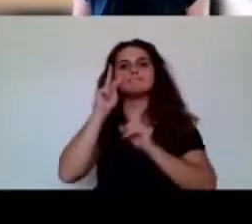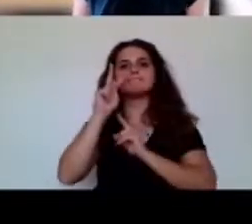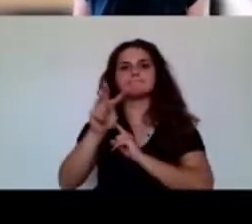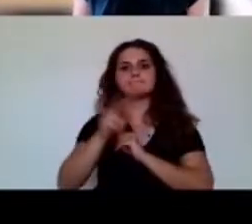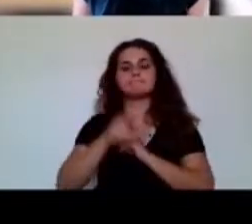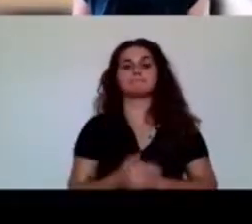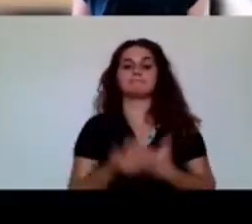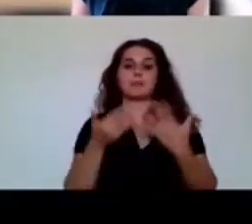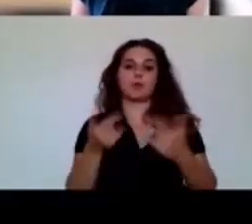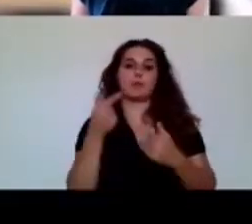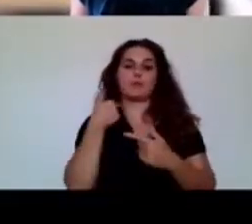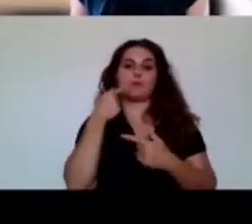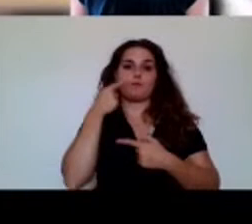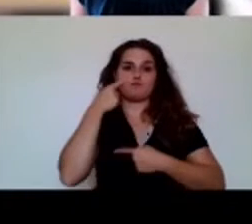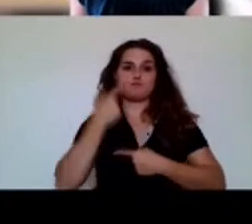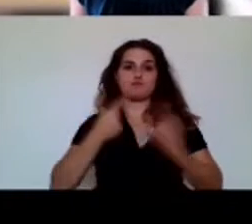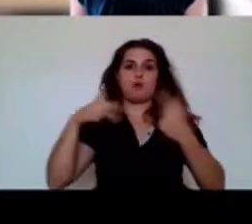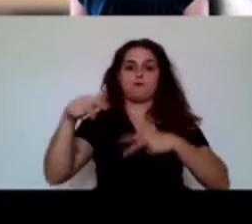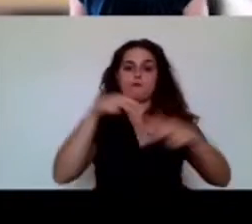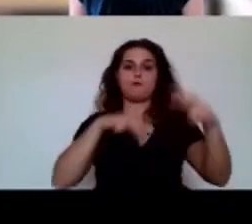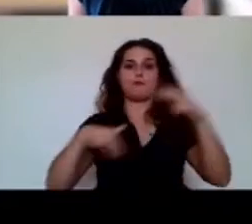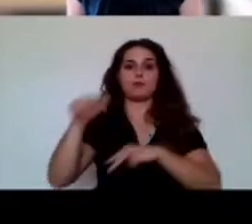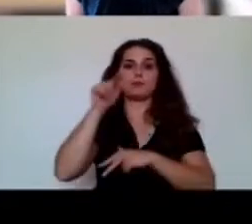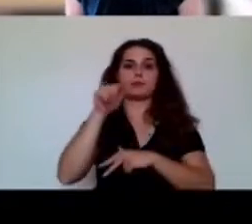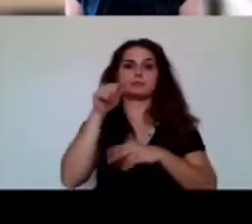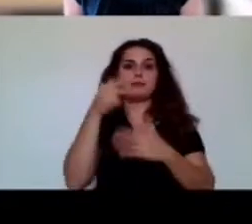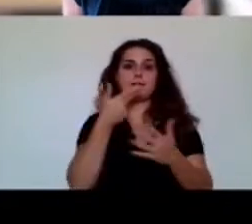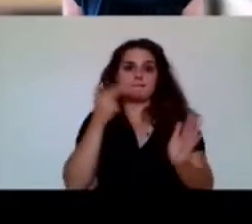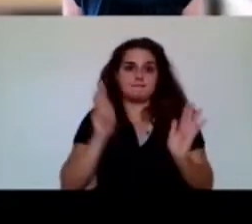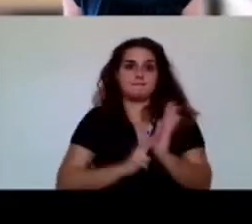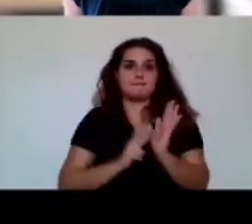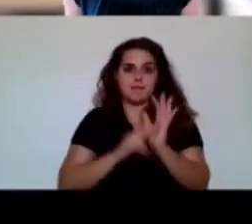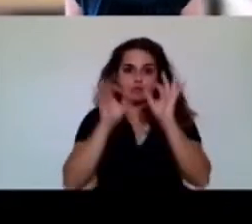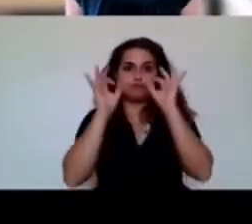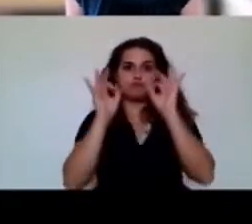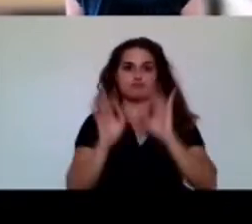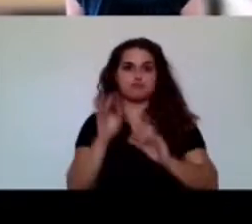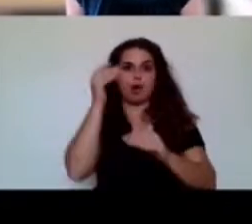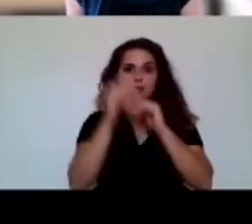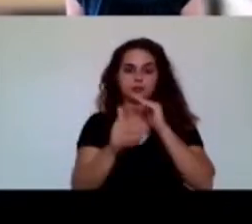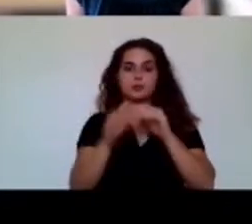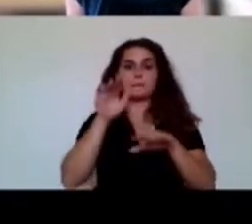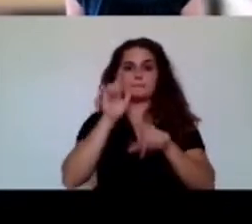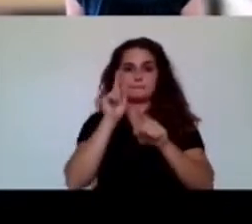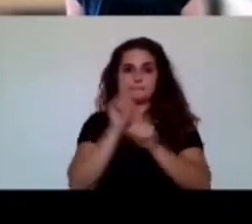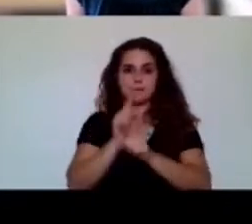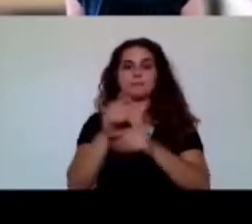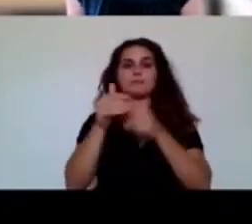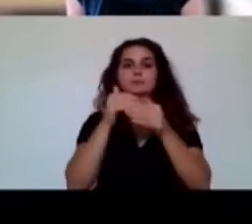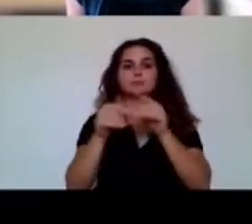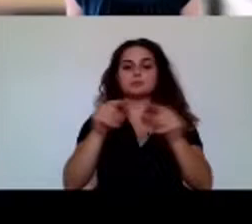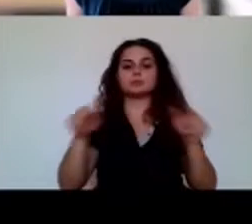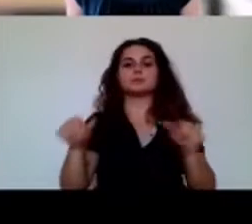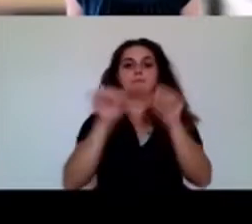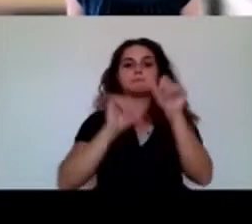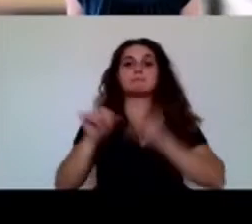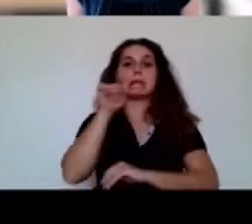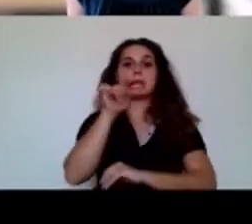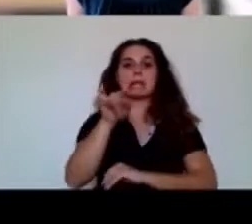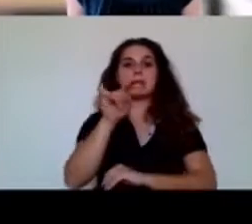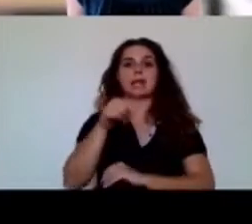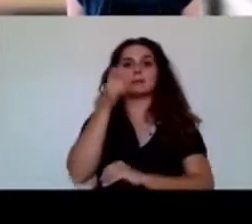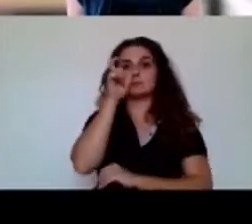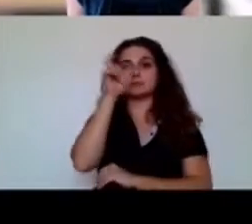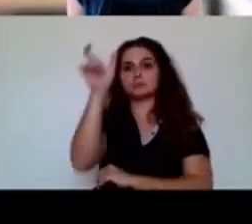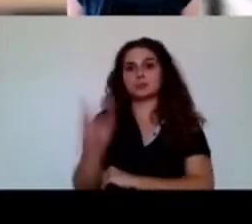Now, I'll show you a movie. This is a real life experiment that we've done at the lab. The subject that you see here is